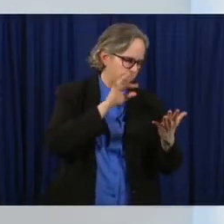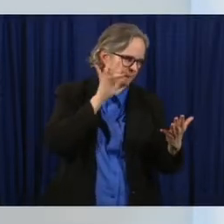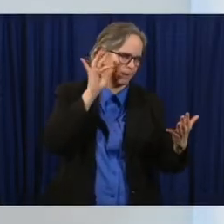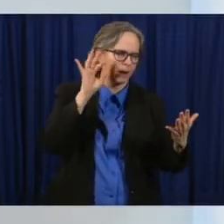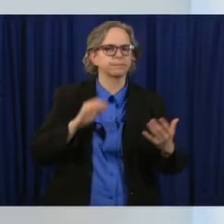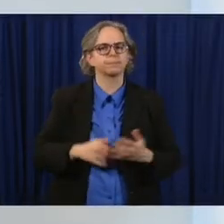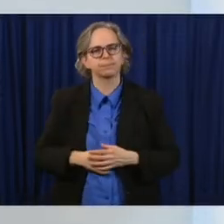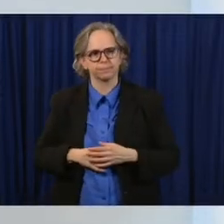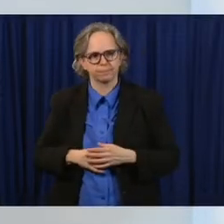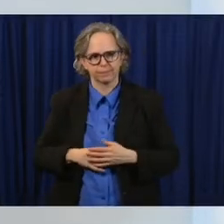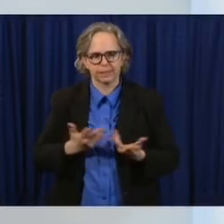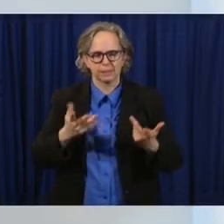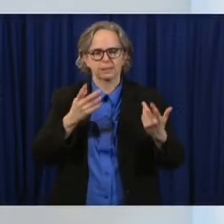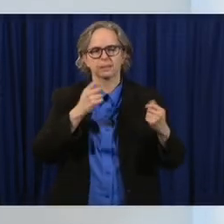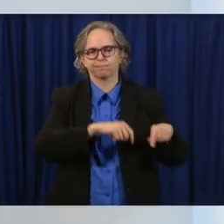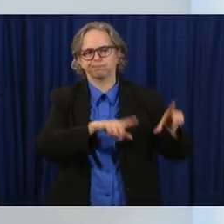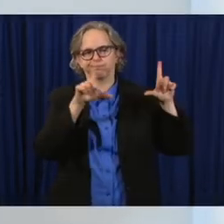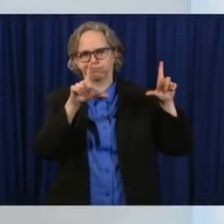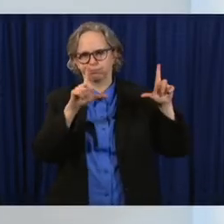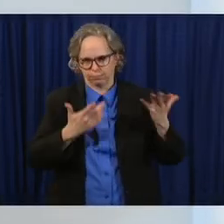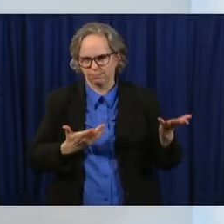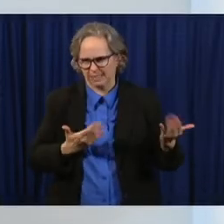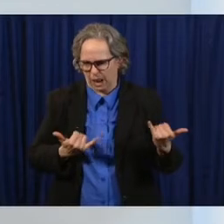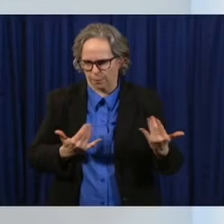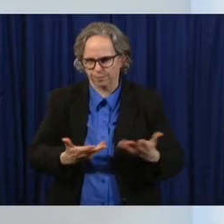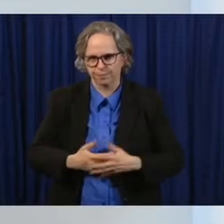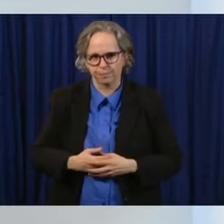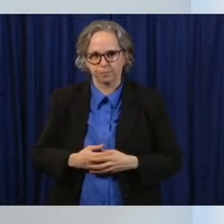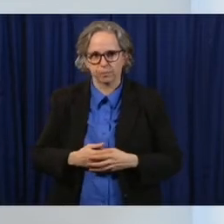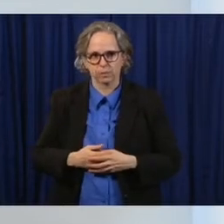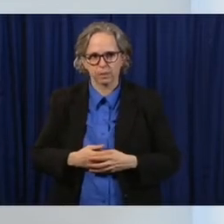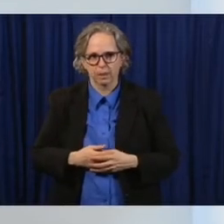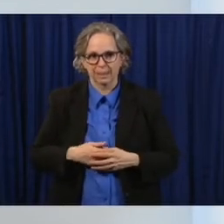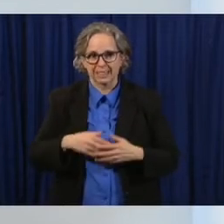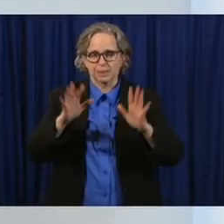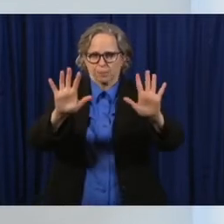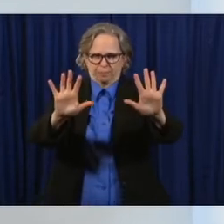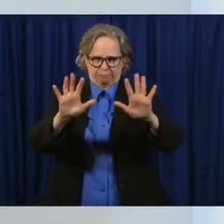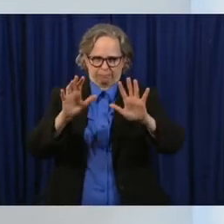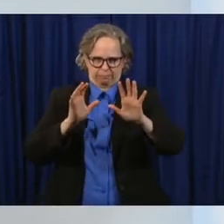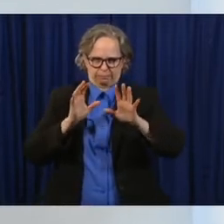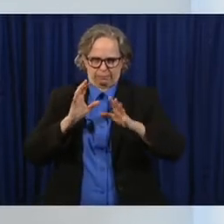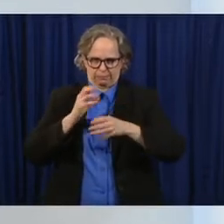pulling that up. So we are at